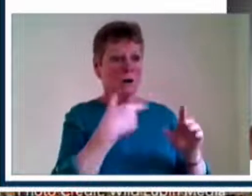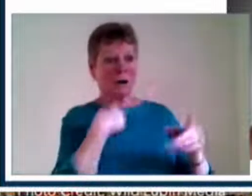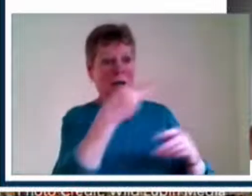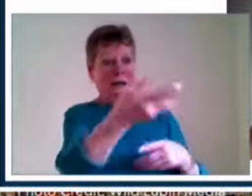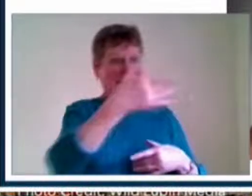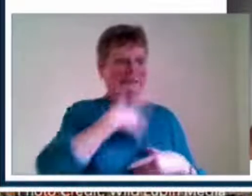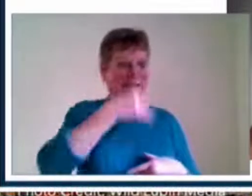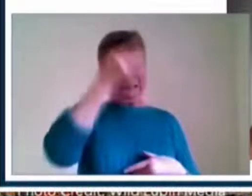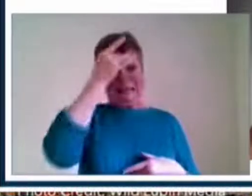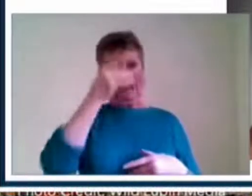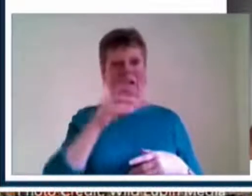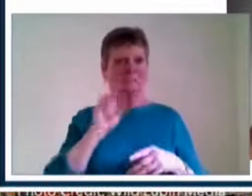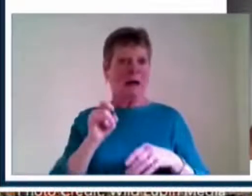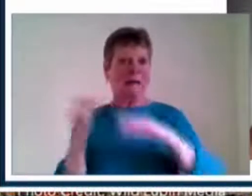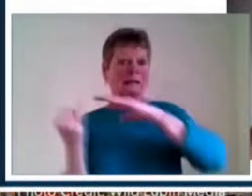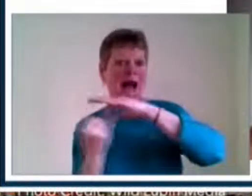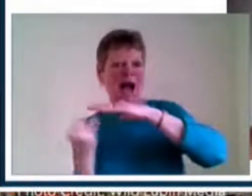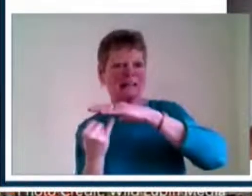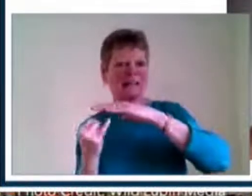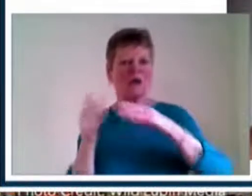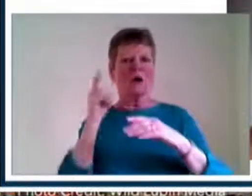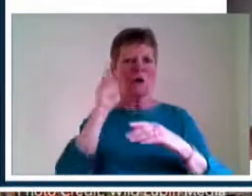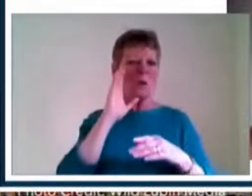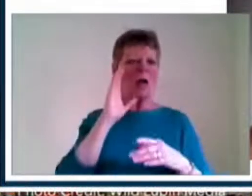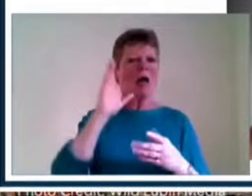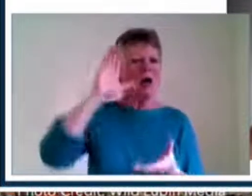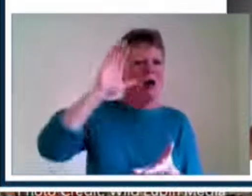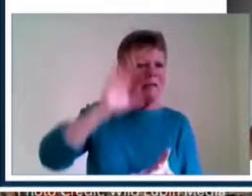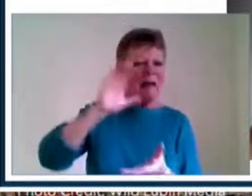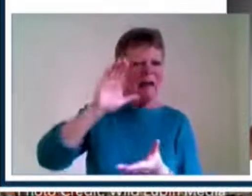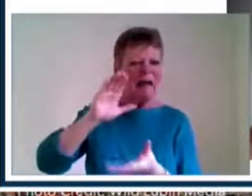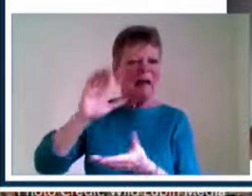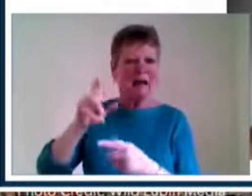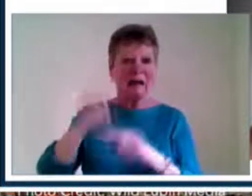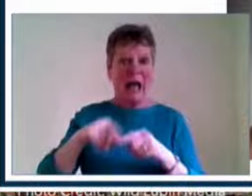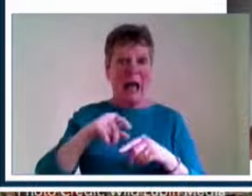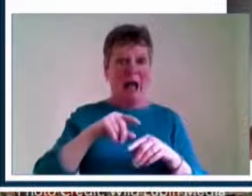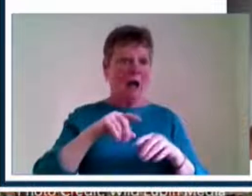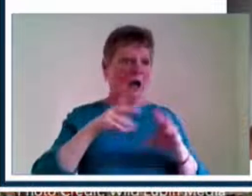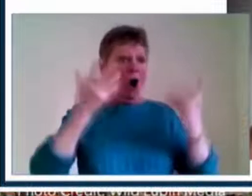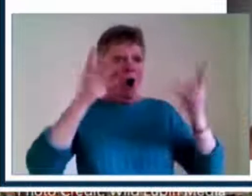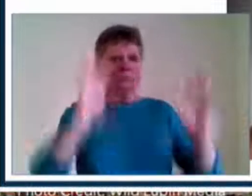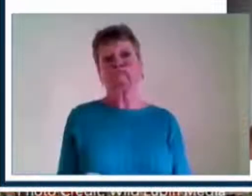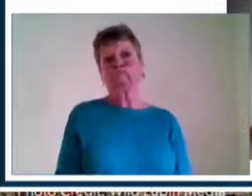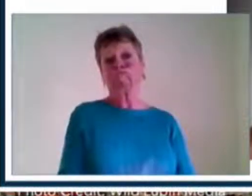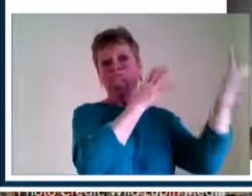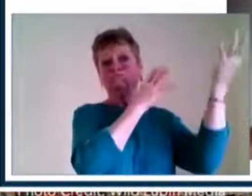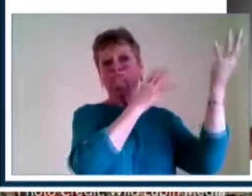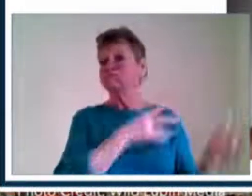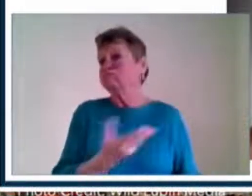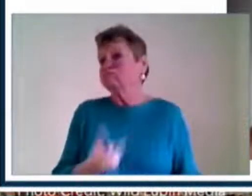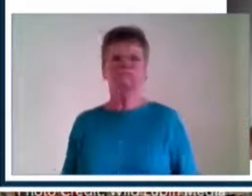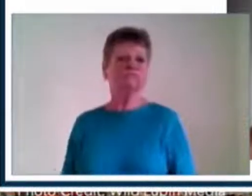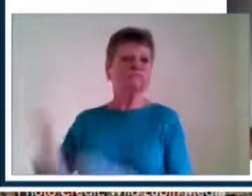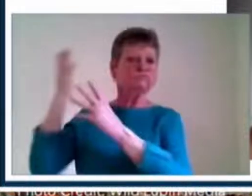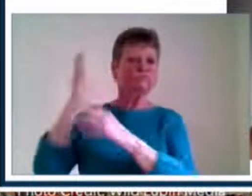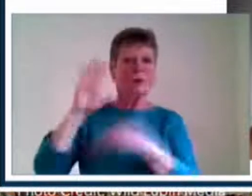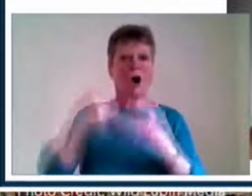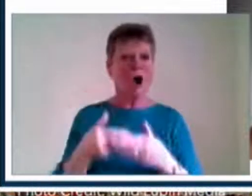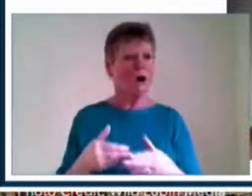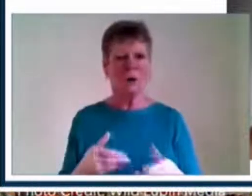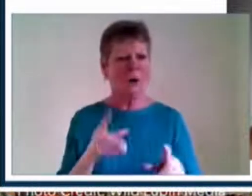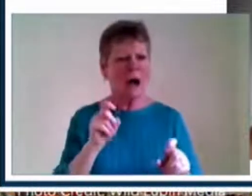can't do it all at once. You can't just throw the door wide open. So we'll have a phased approach to lifting restrictions. We're